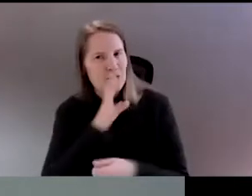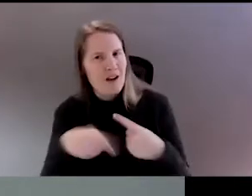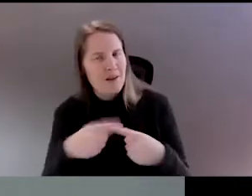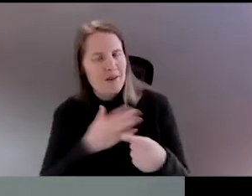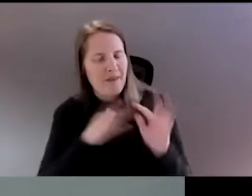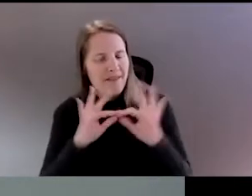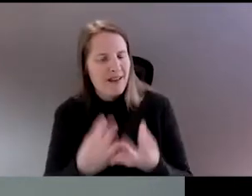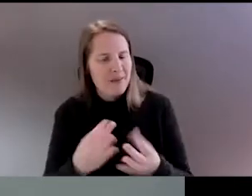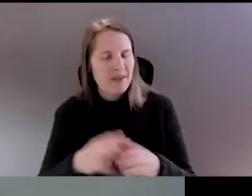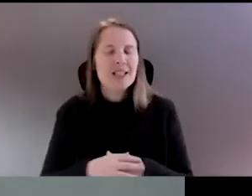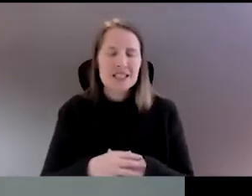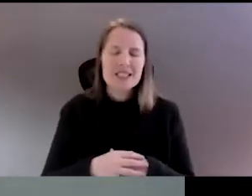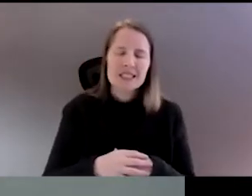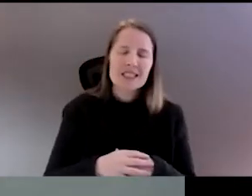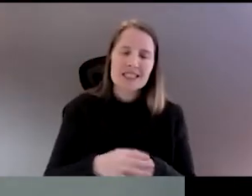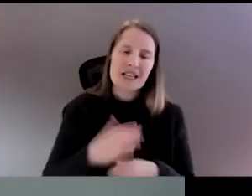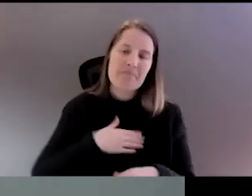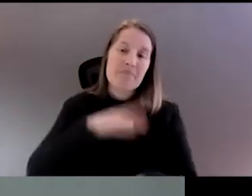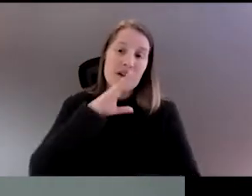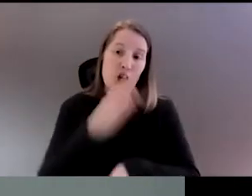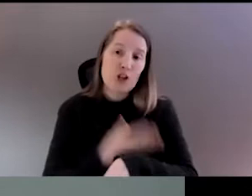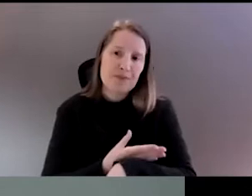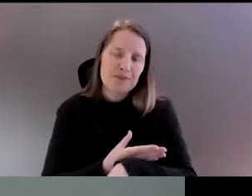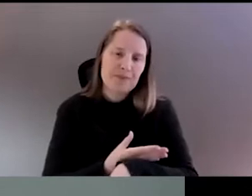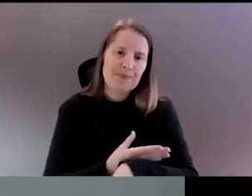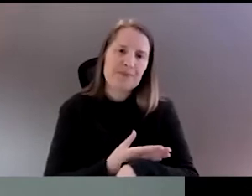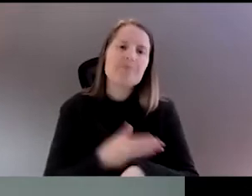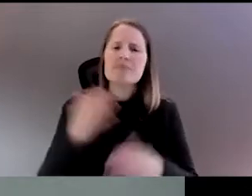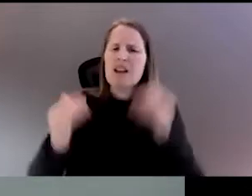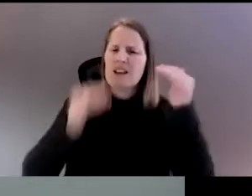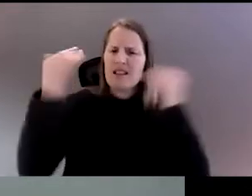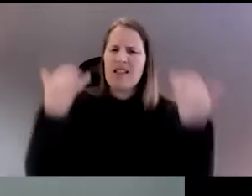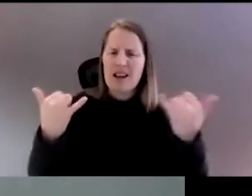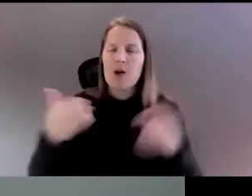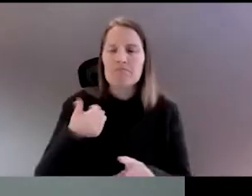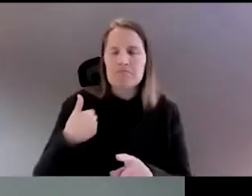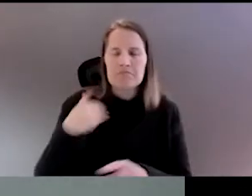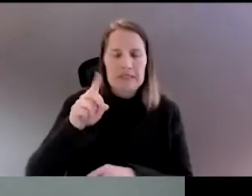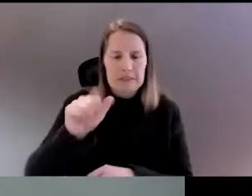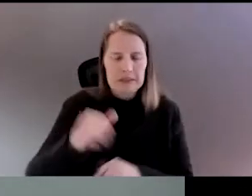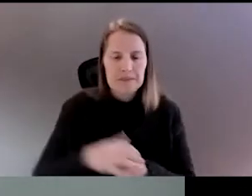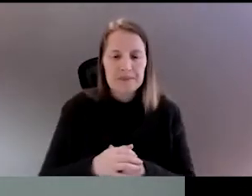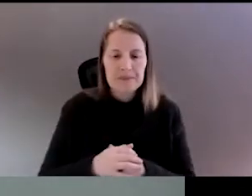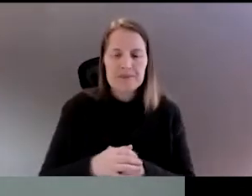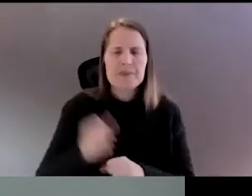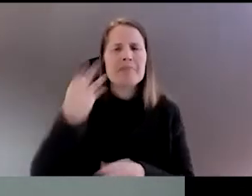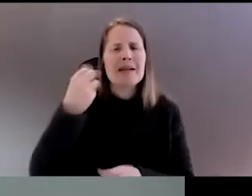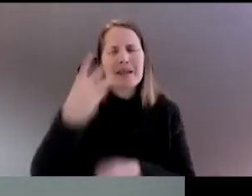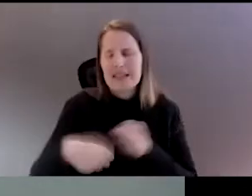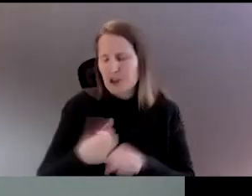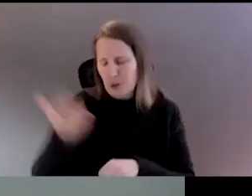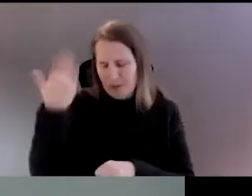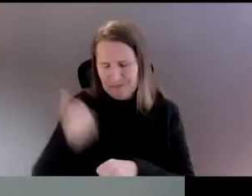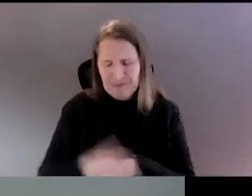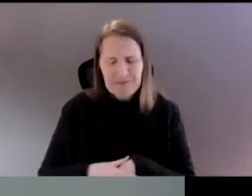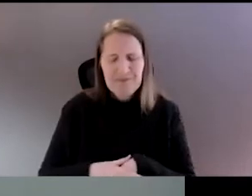especially about my daughter, who is an adult who has a disability. One day, years and years ago, we